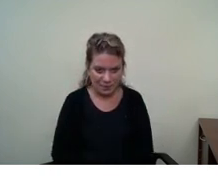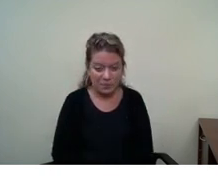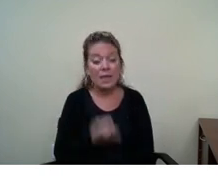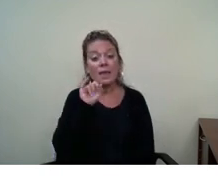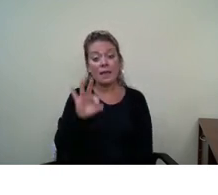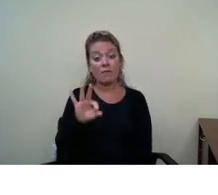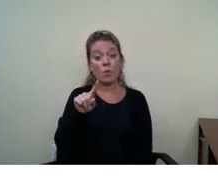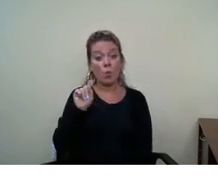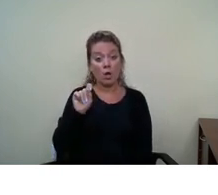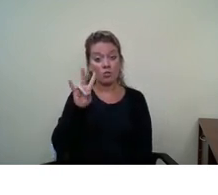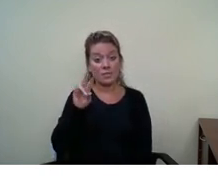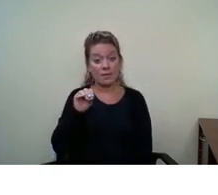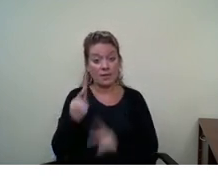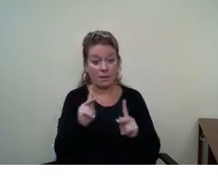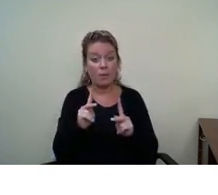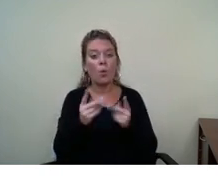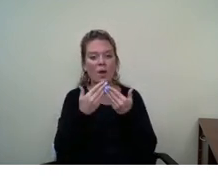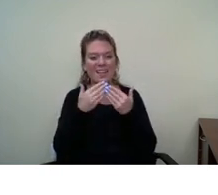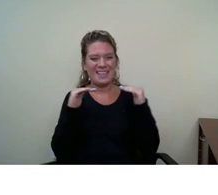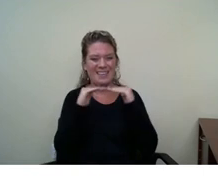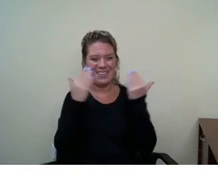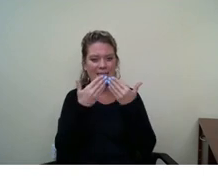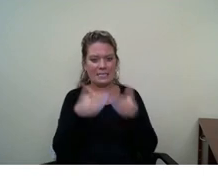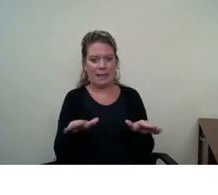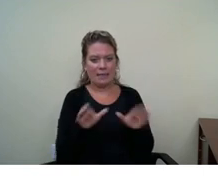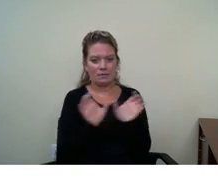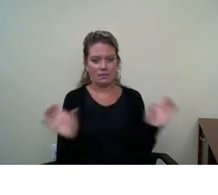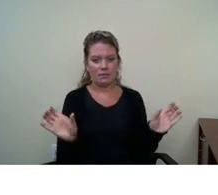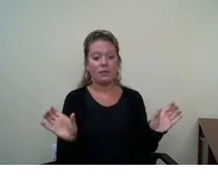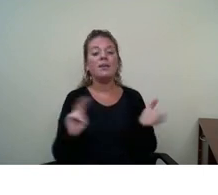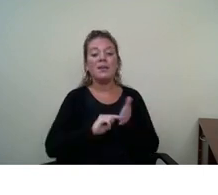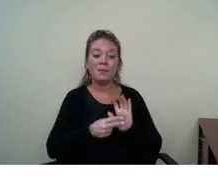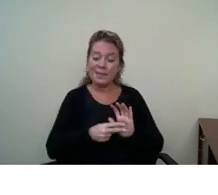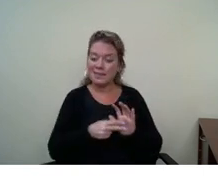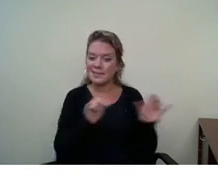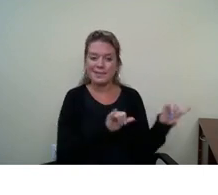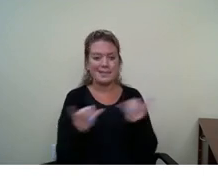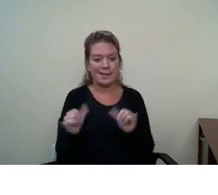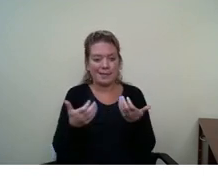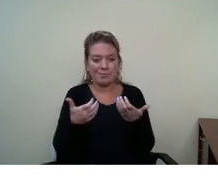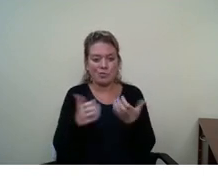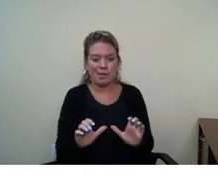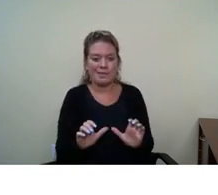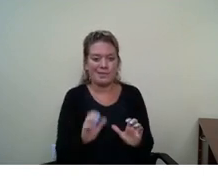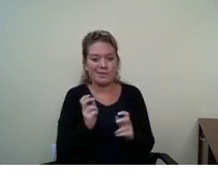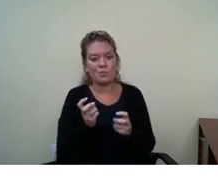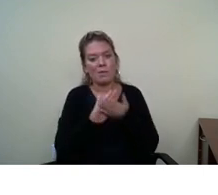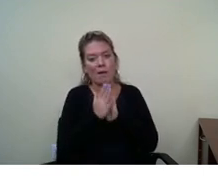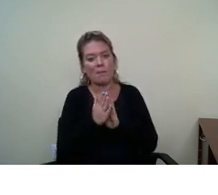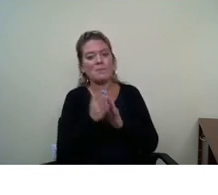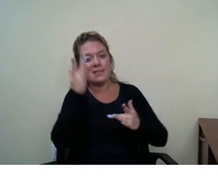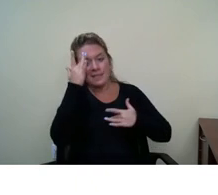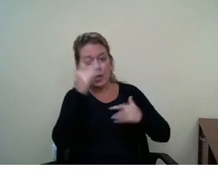the 170 were evenly split, that would mean you're just as likely to get sick with the vaccine as without it, so it would